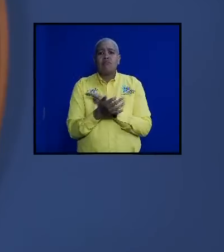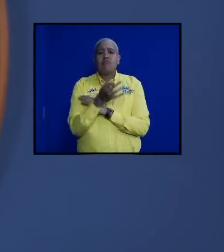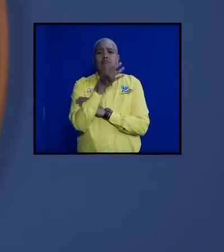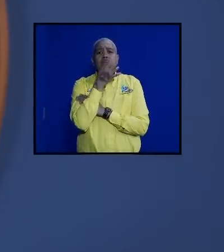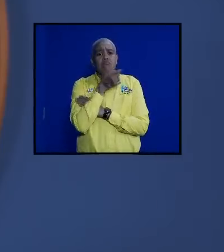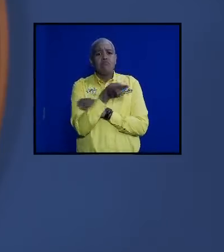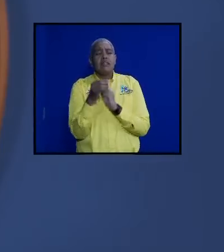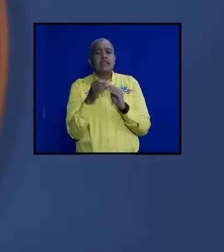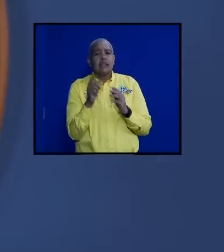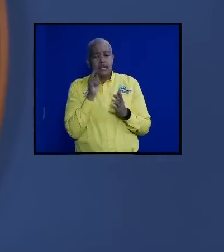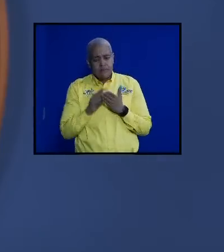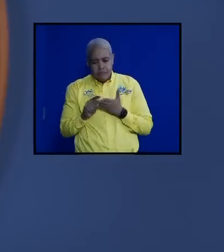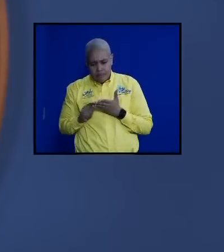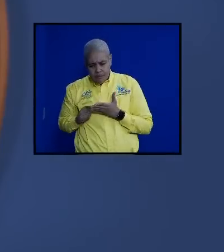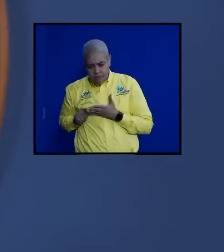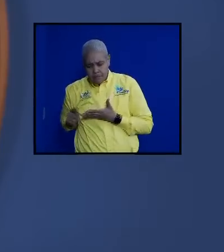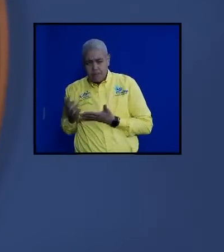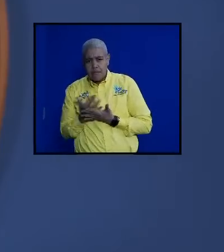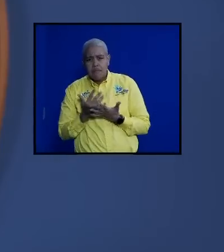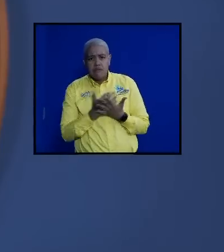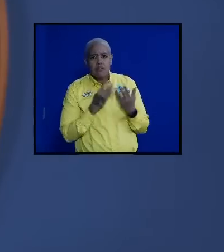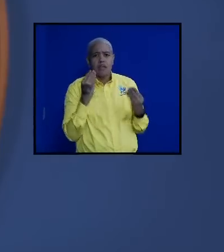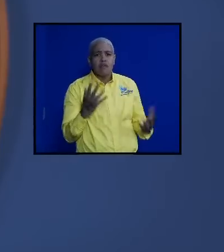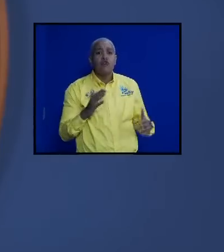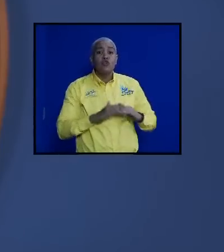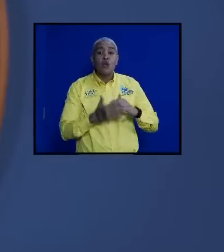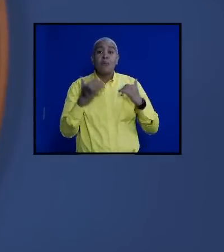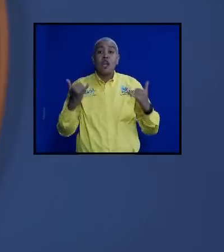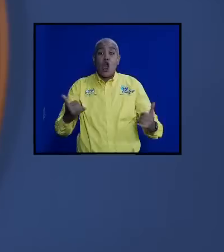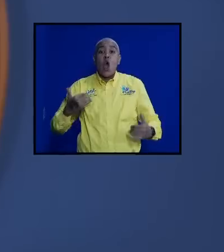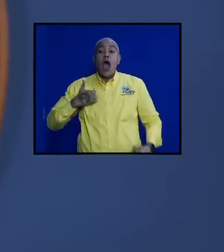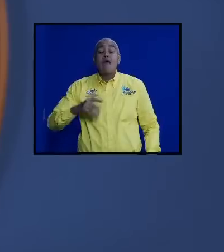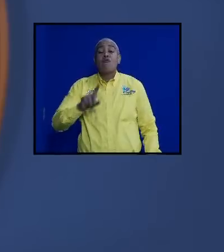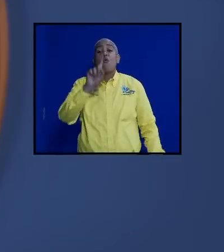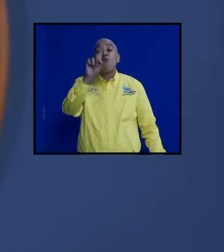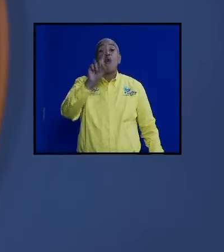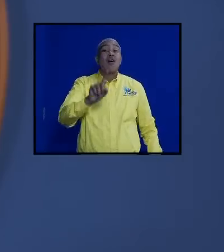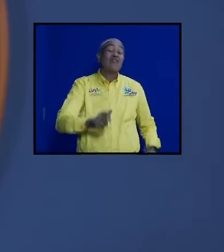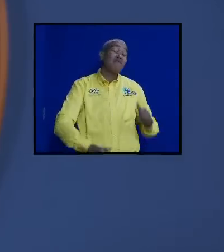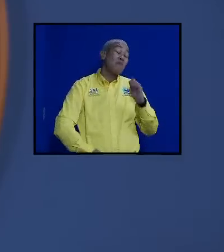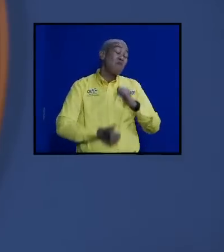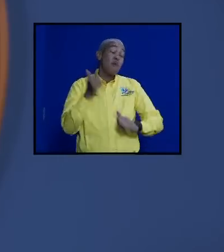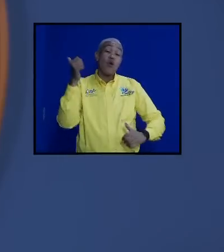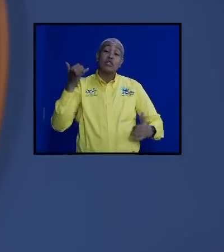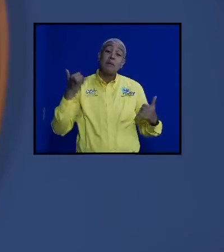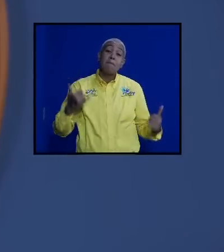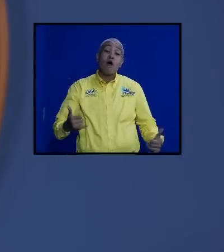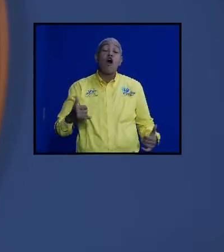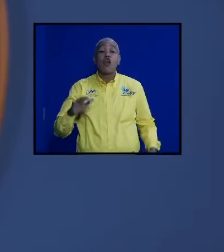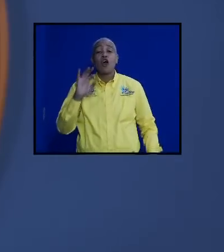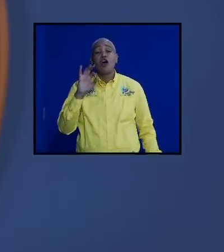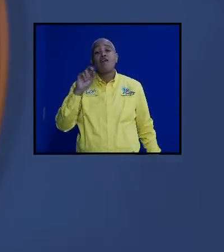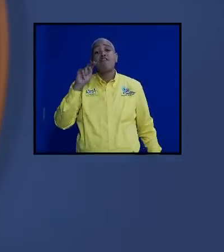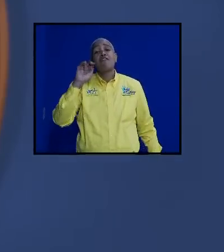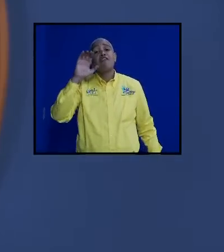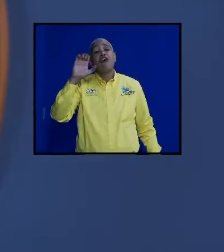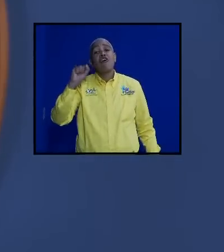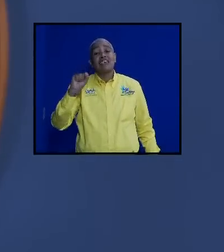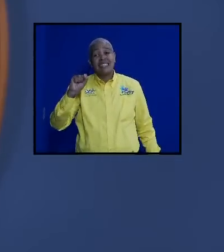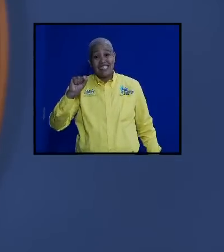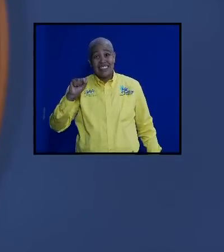in investigations. Jamaica now has one of the most modern forensic suites in the